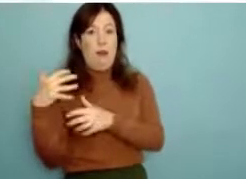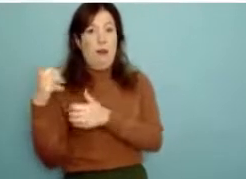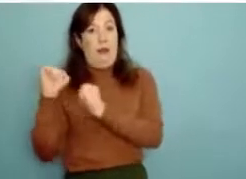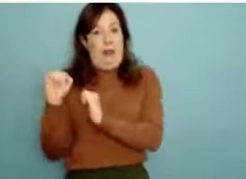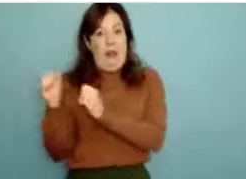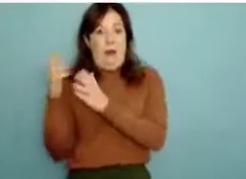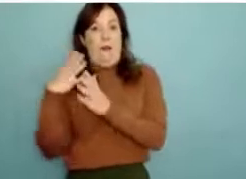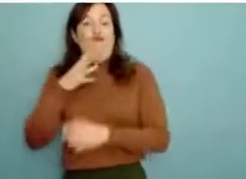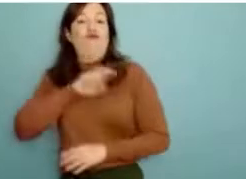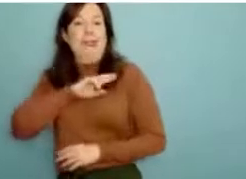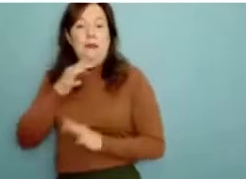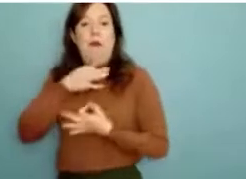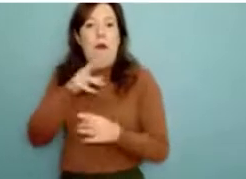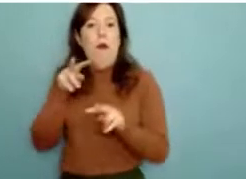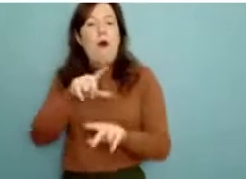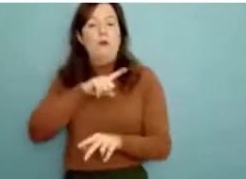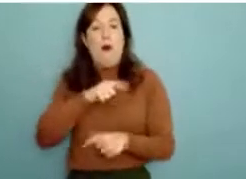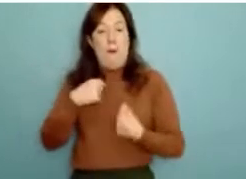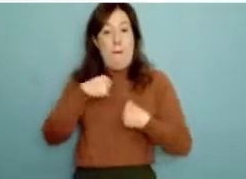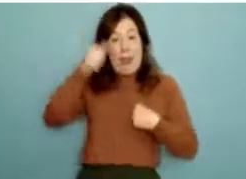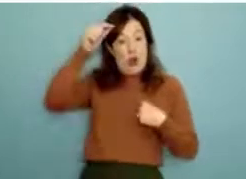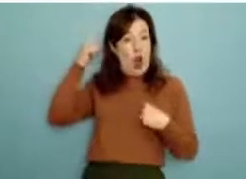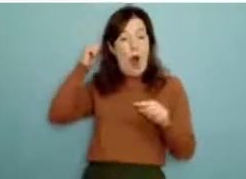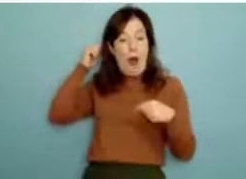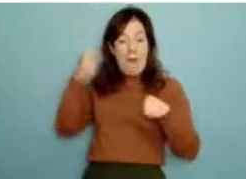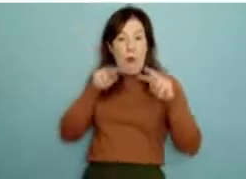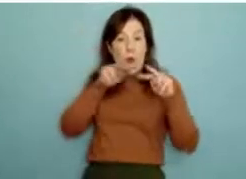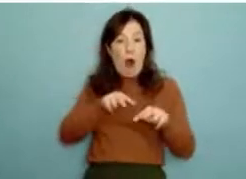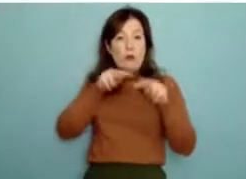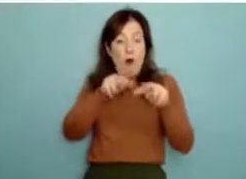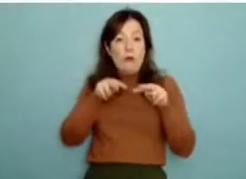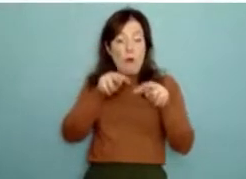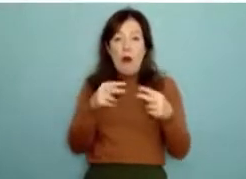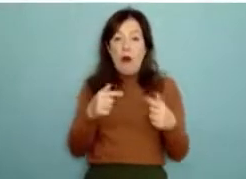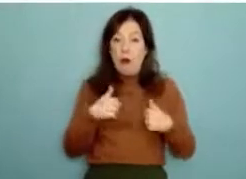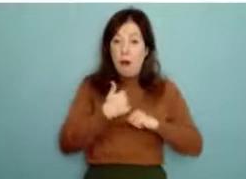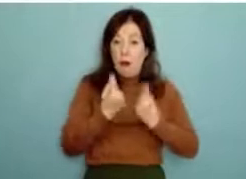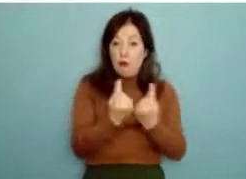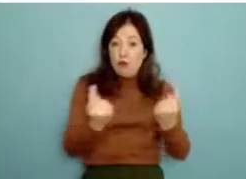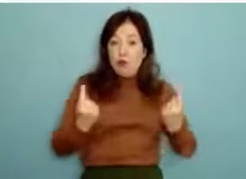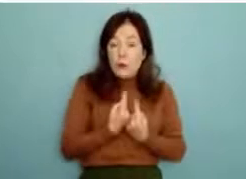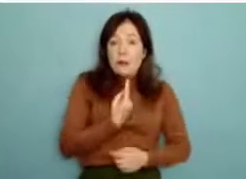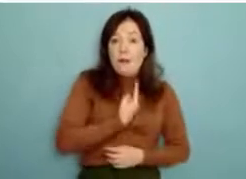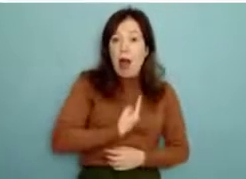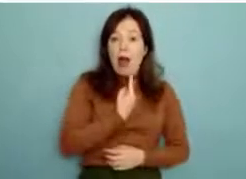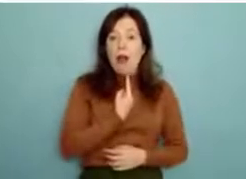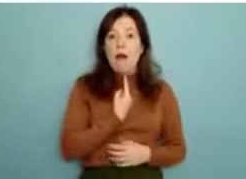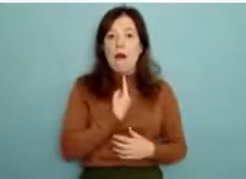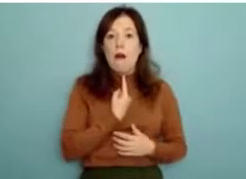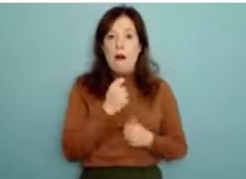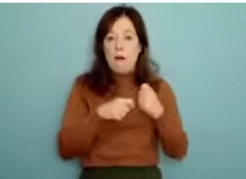to view this material intensively alone in a small room gave rise to many intrusive